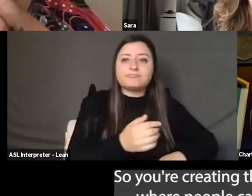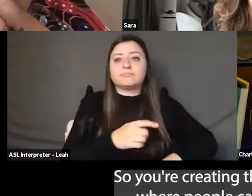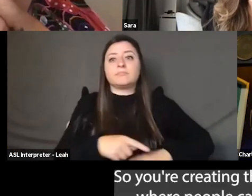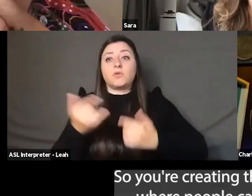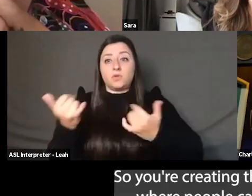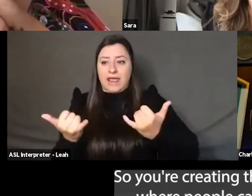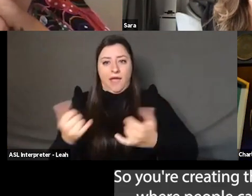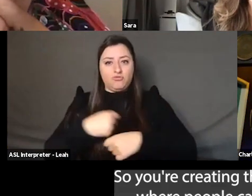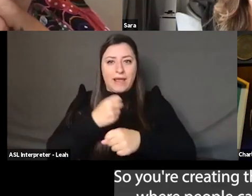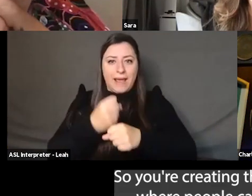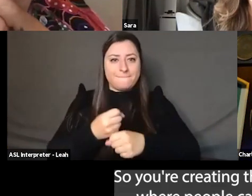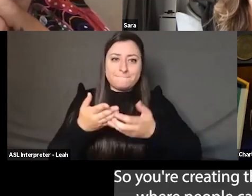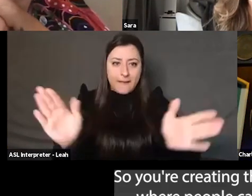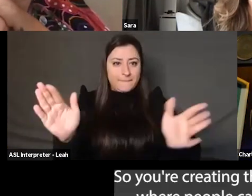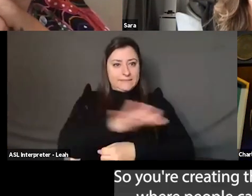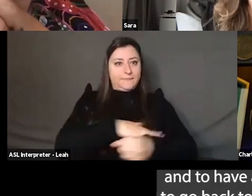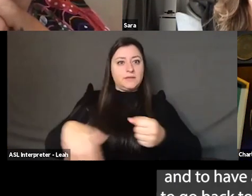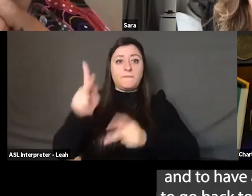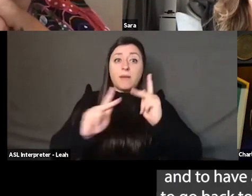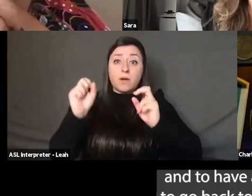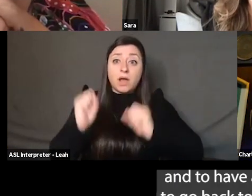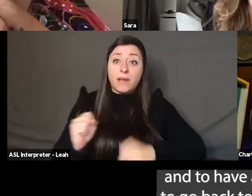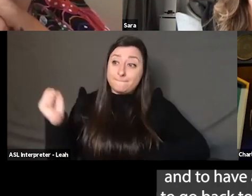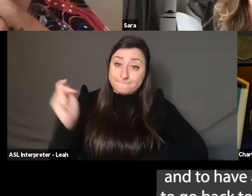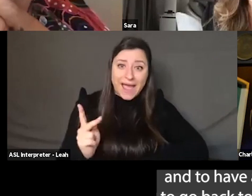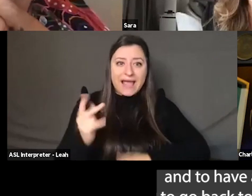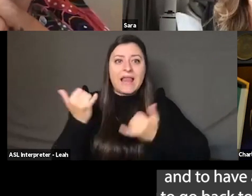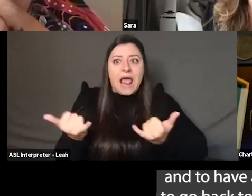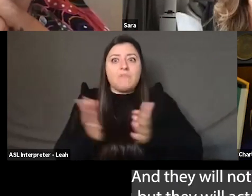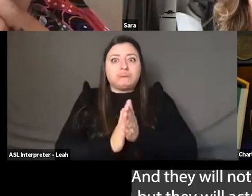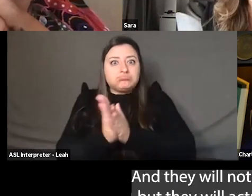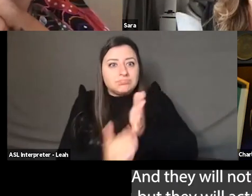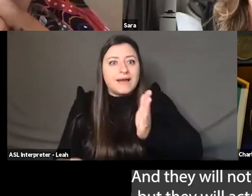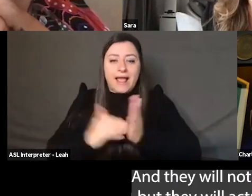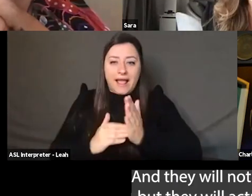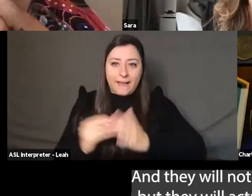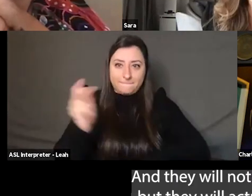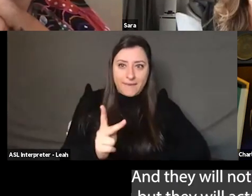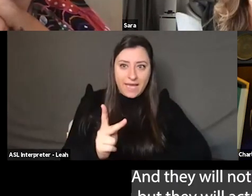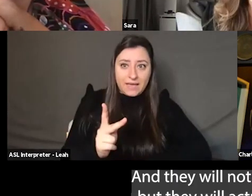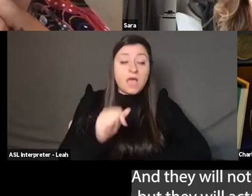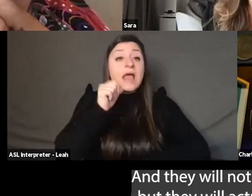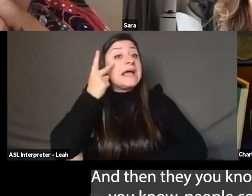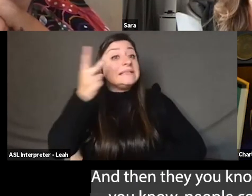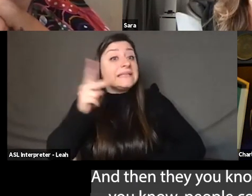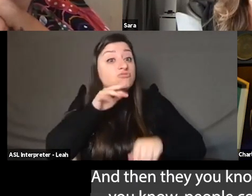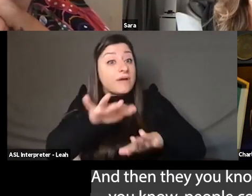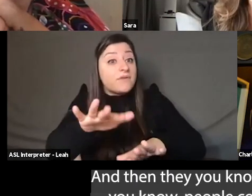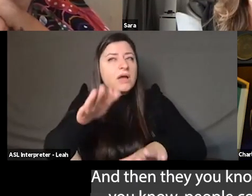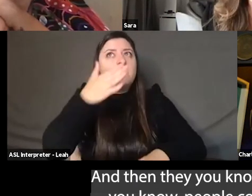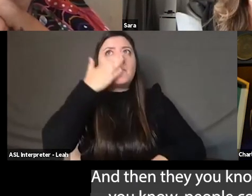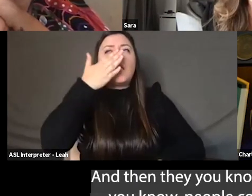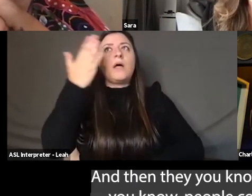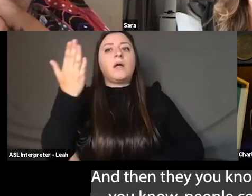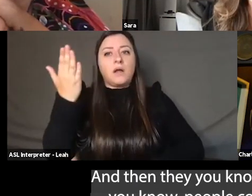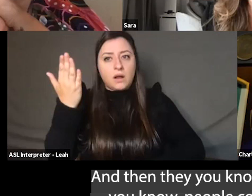you're creating this public space where people can come back and they have a reason to go back to the river. and they will not see the river, but they will actually smell it. And then they, you